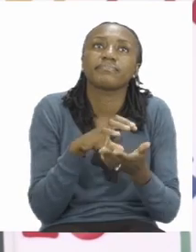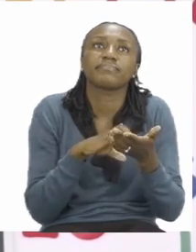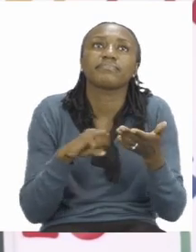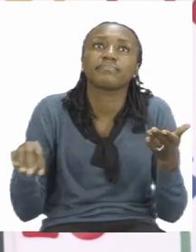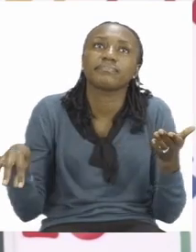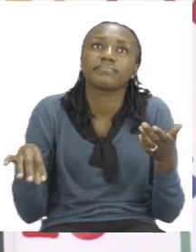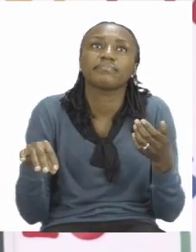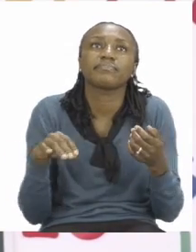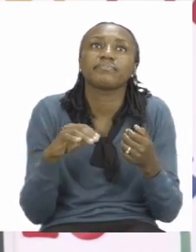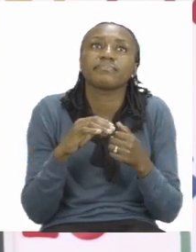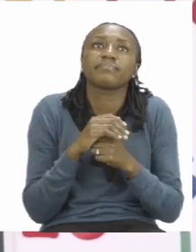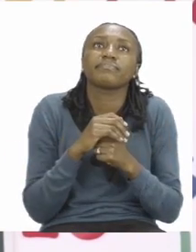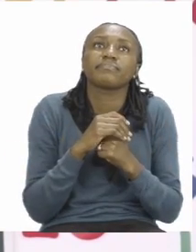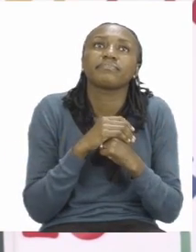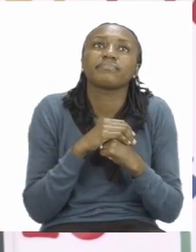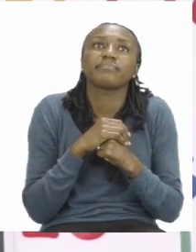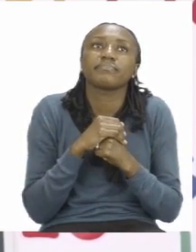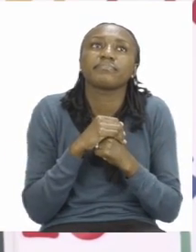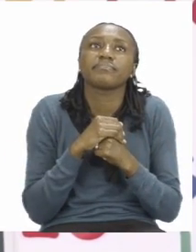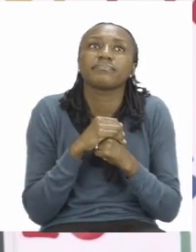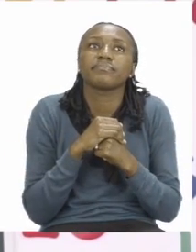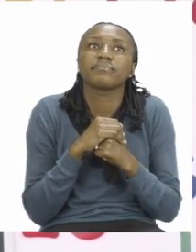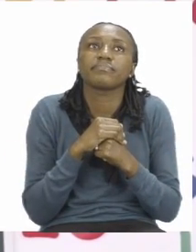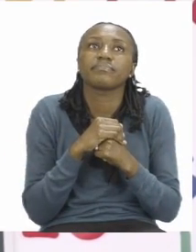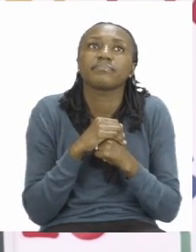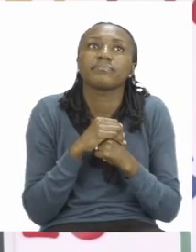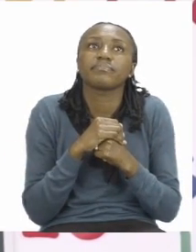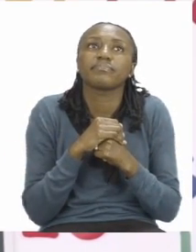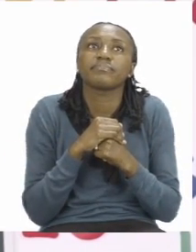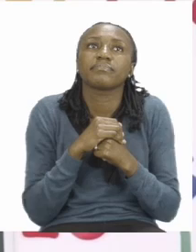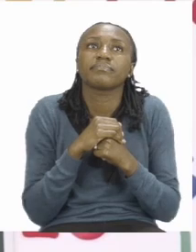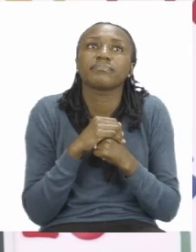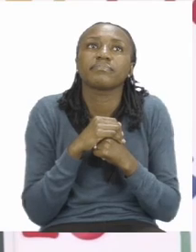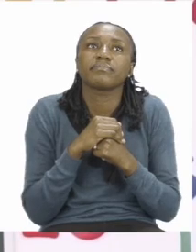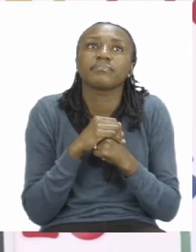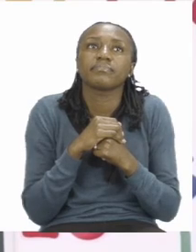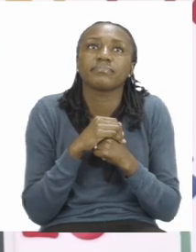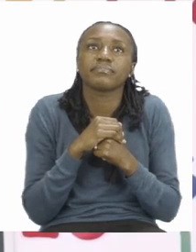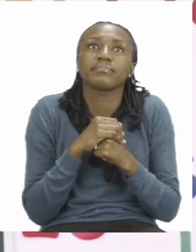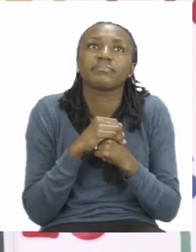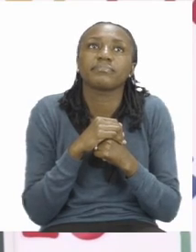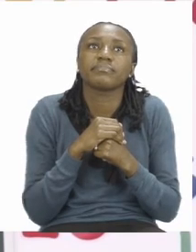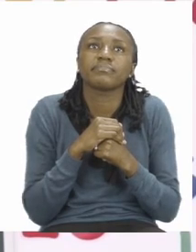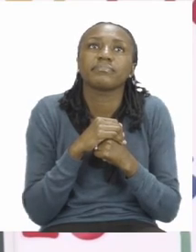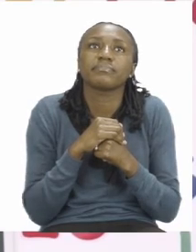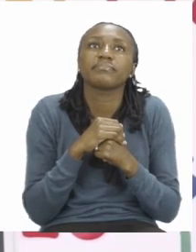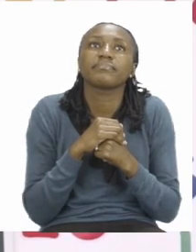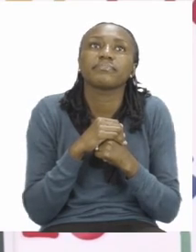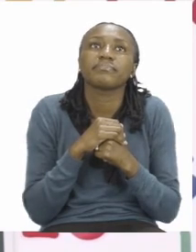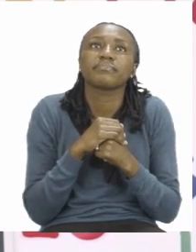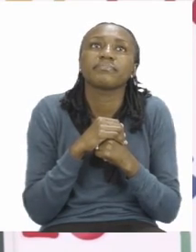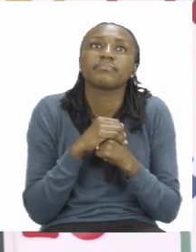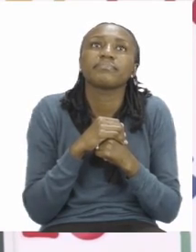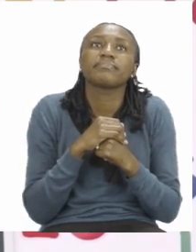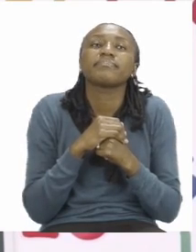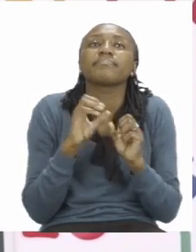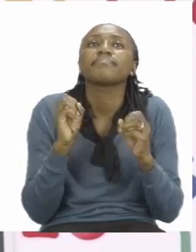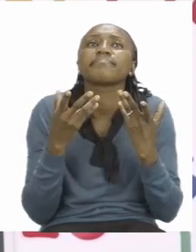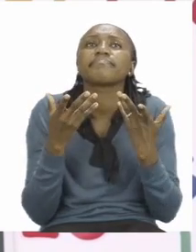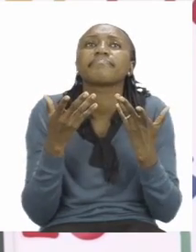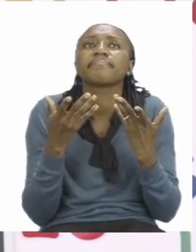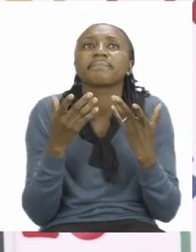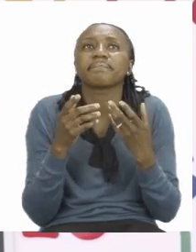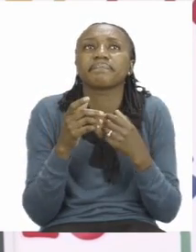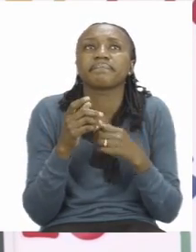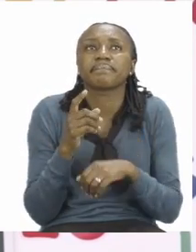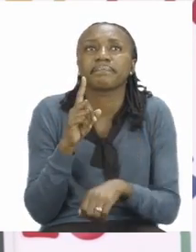2. So now that we have taken away or minused 2, we count what is left.